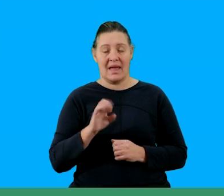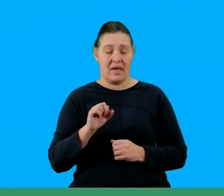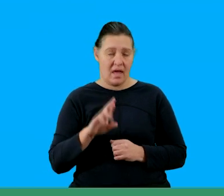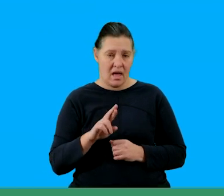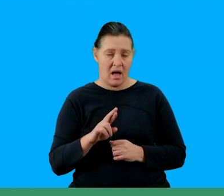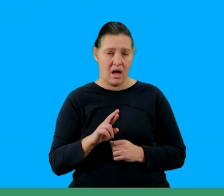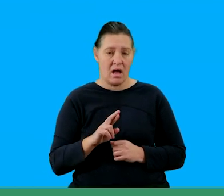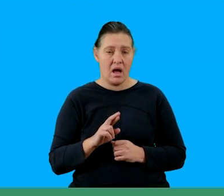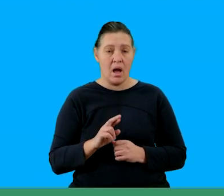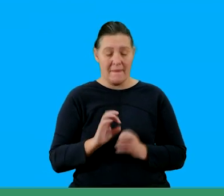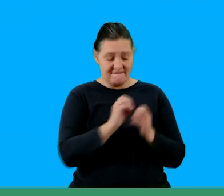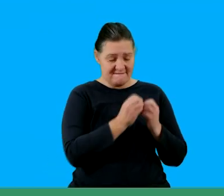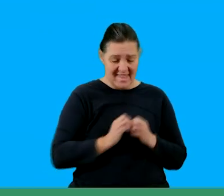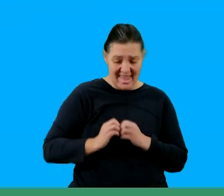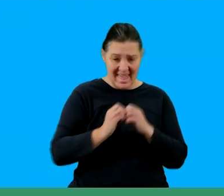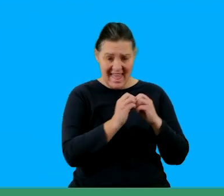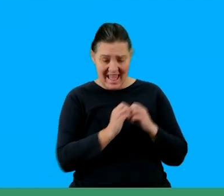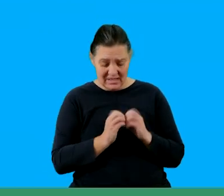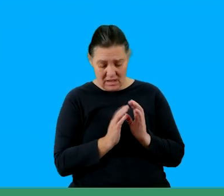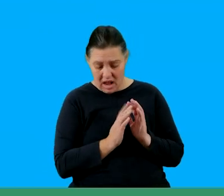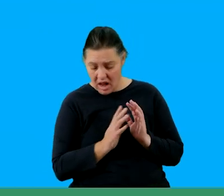leather during